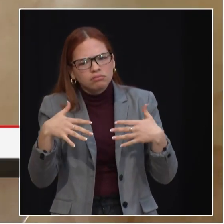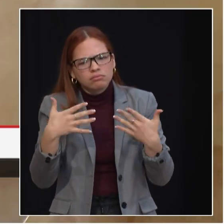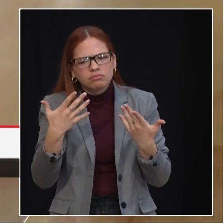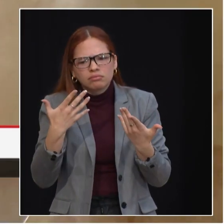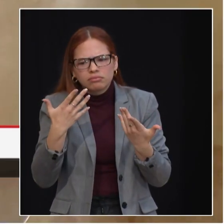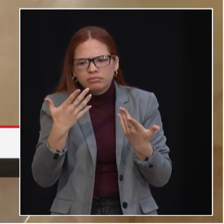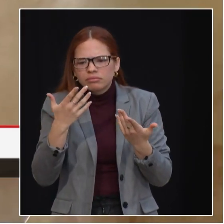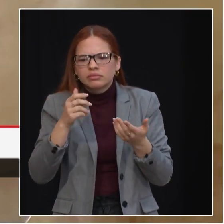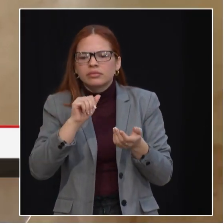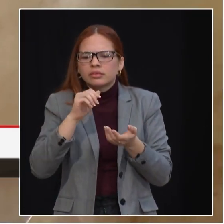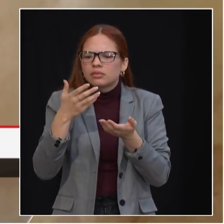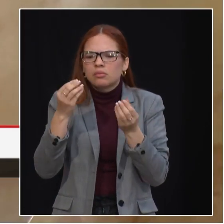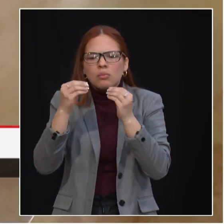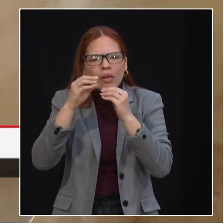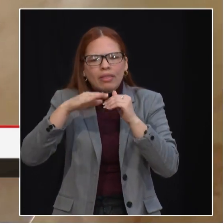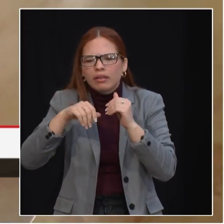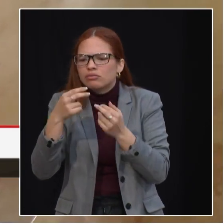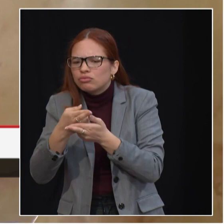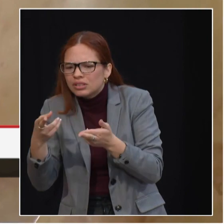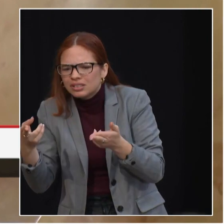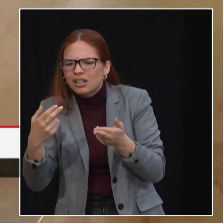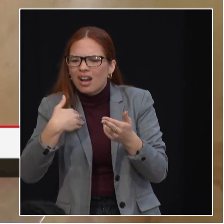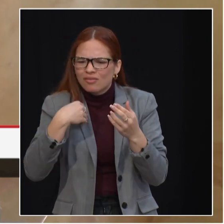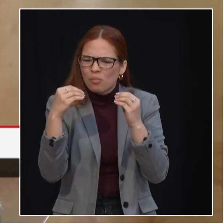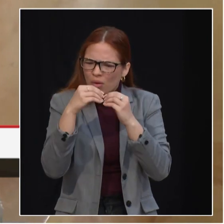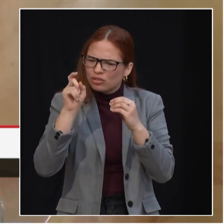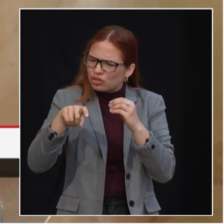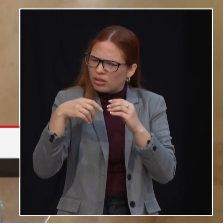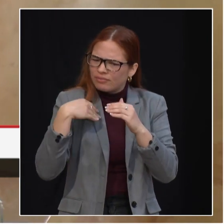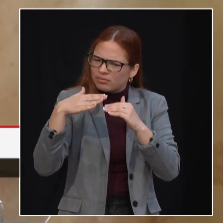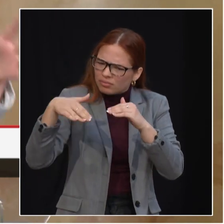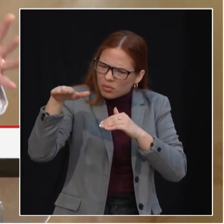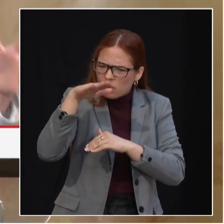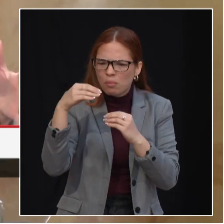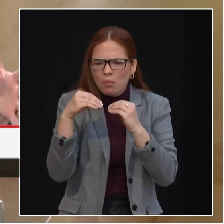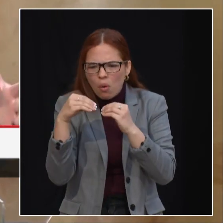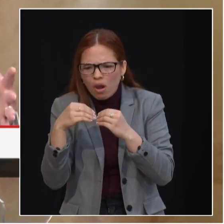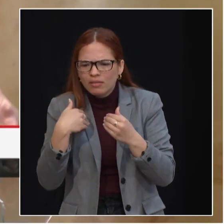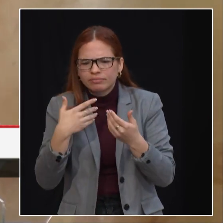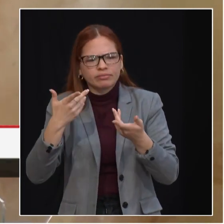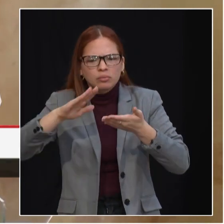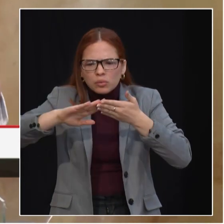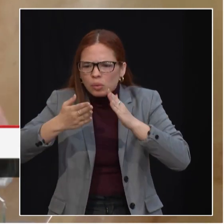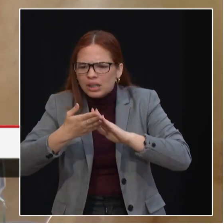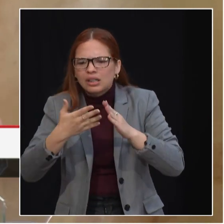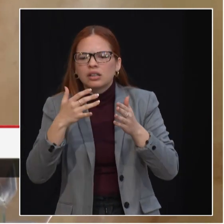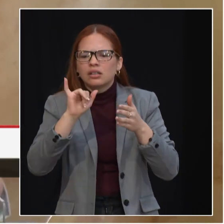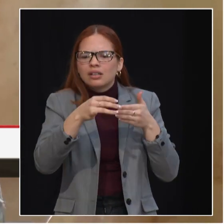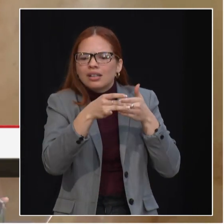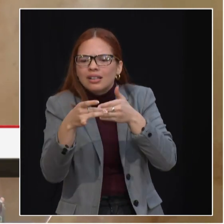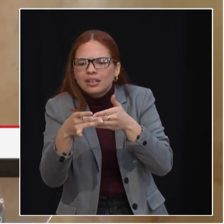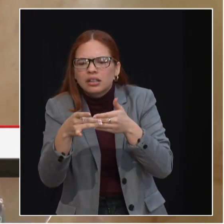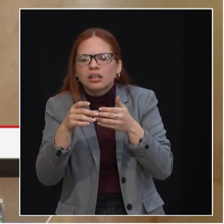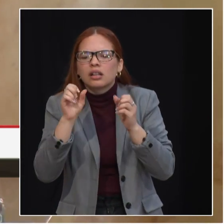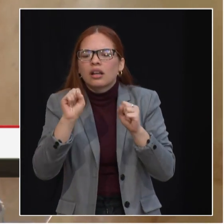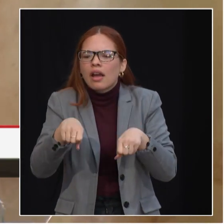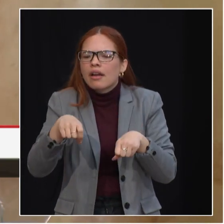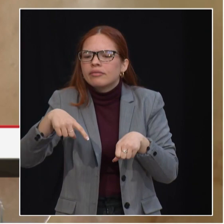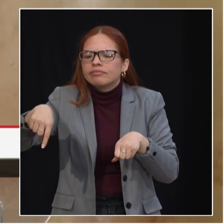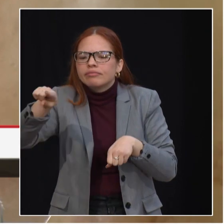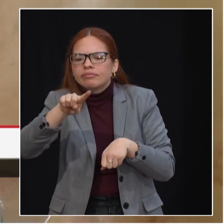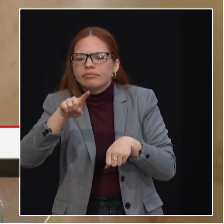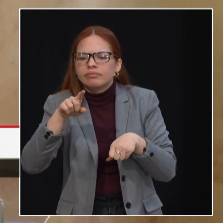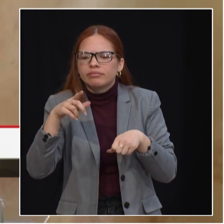and the amenities that they're providing to our communities. These leaders are the people who are really driving our